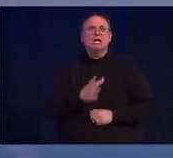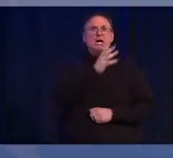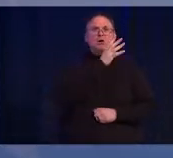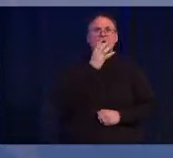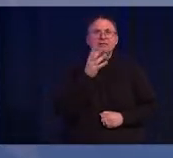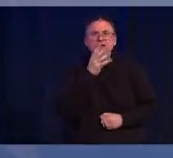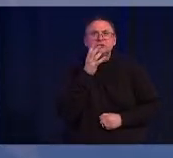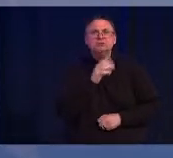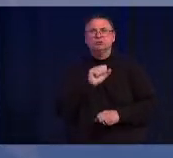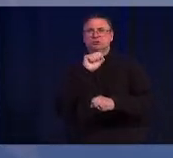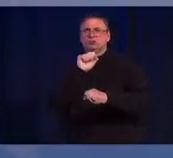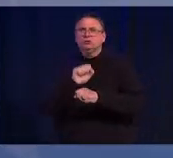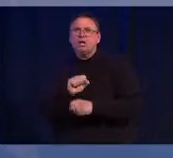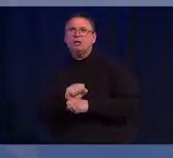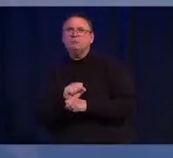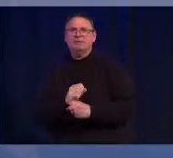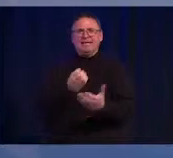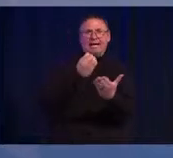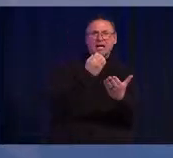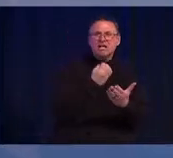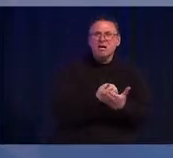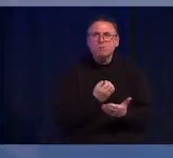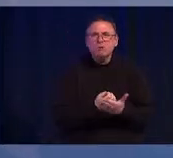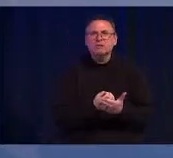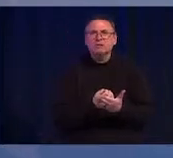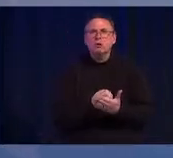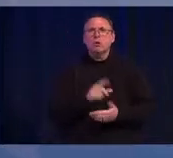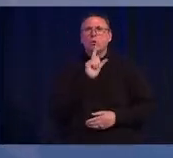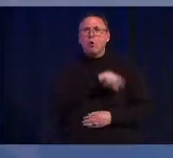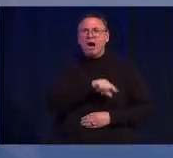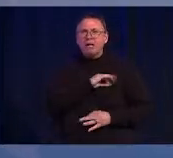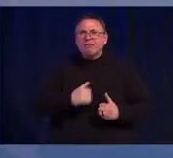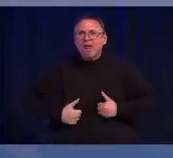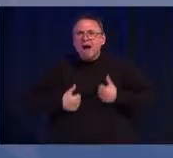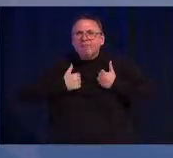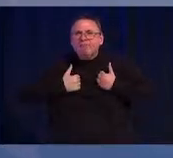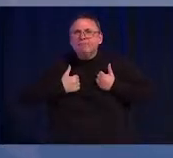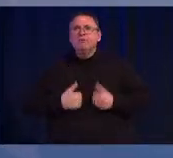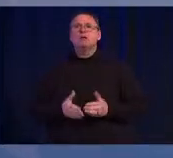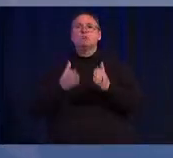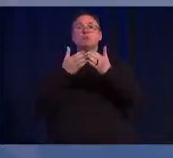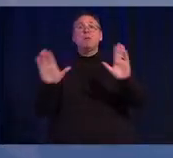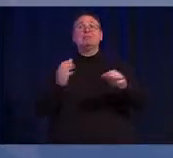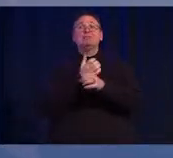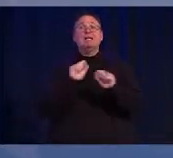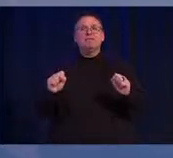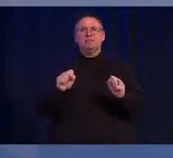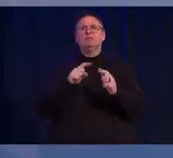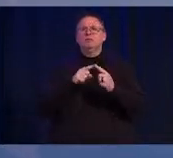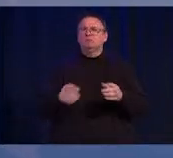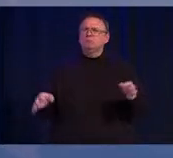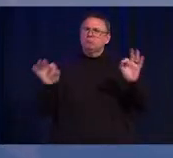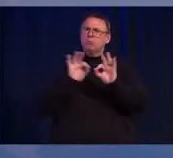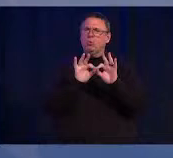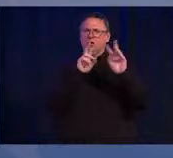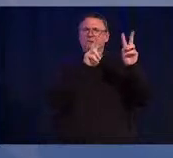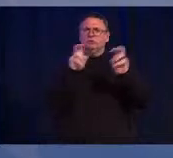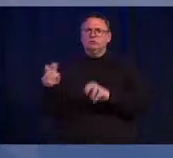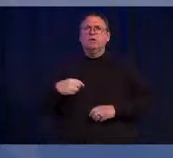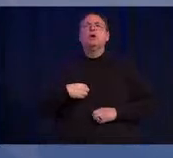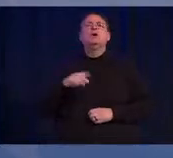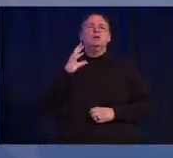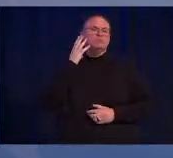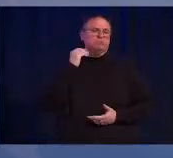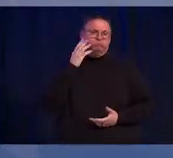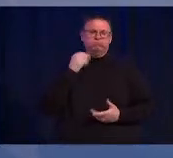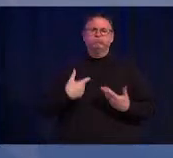of life, and public safety are all big issues that I've got experience at. Look at the track records of